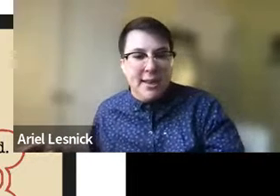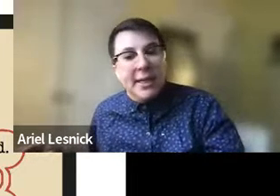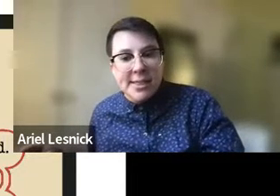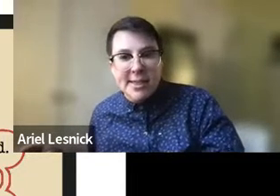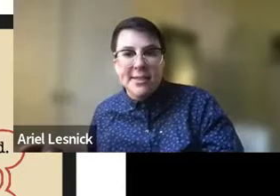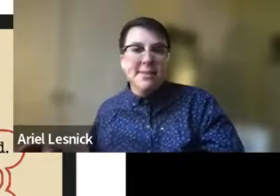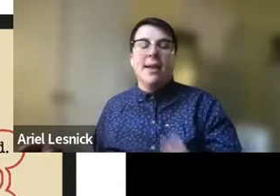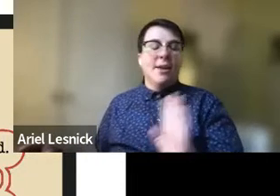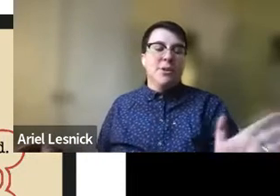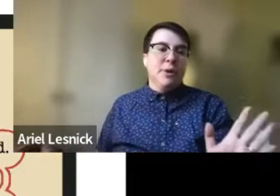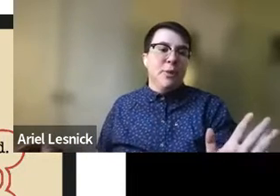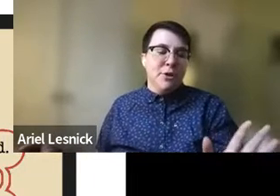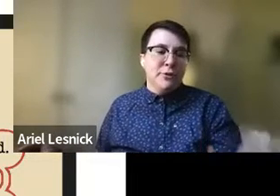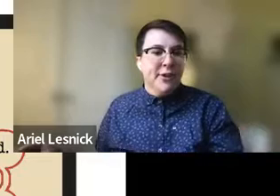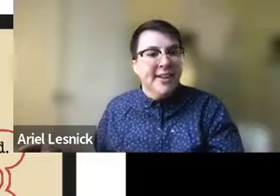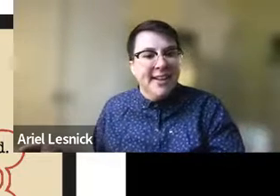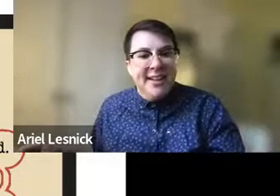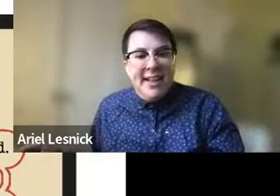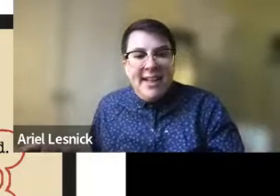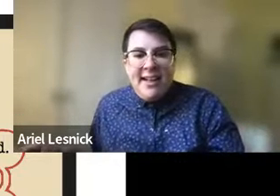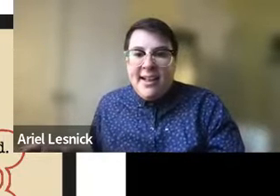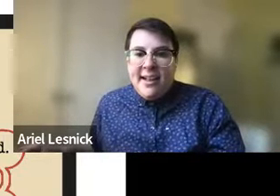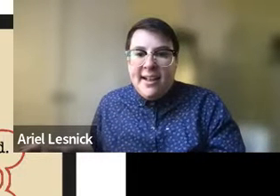which I think is actually really wonderful.